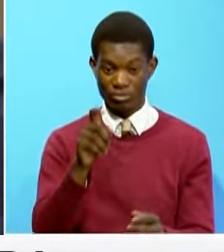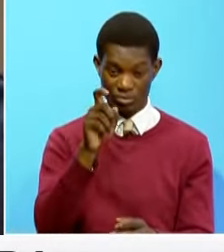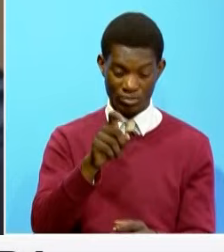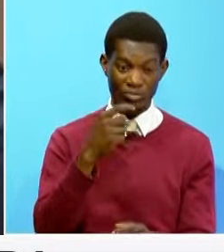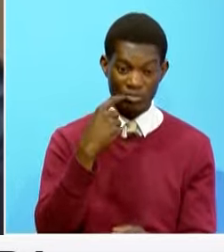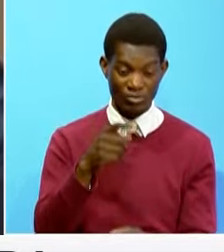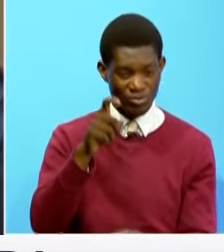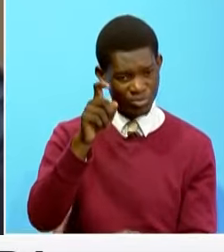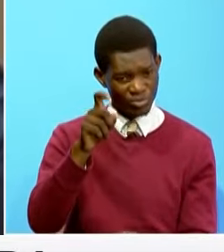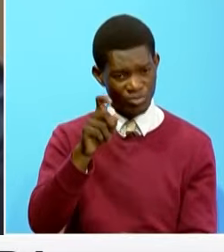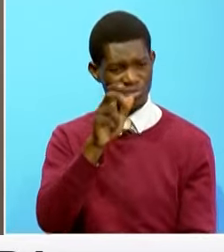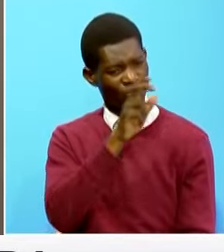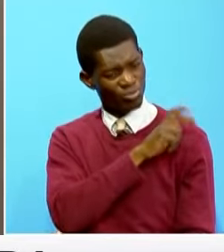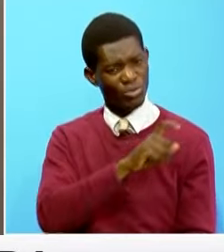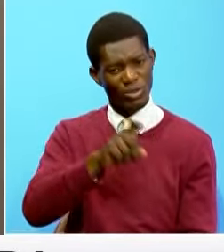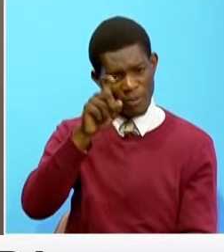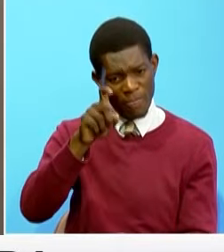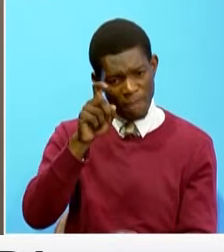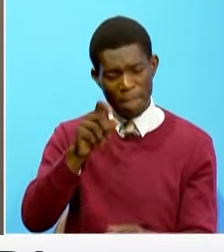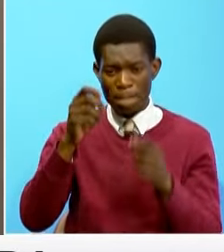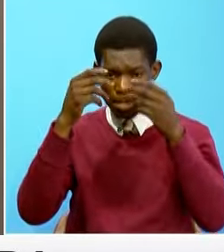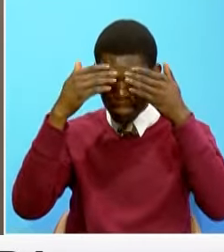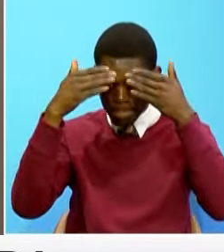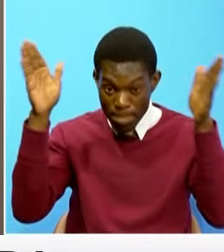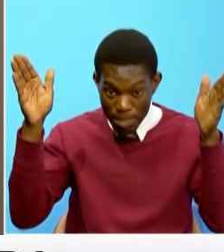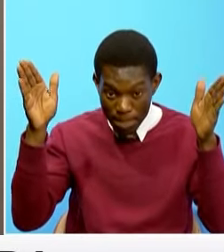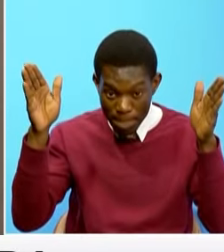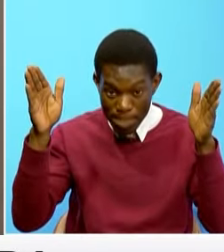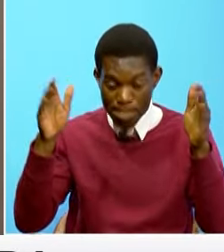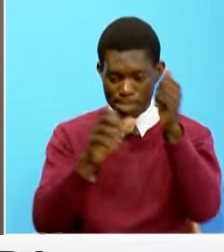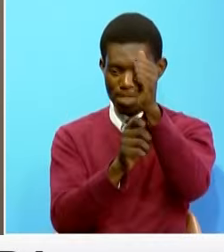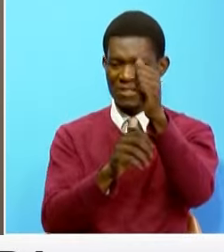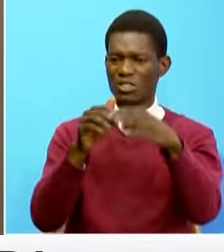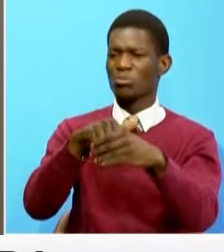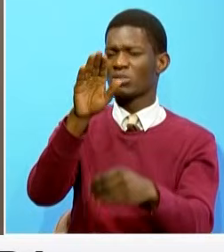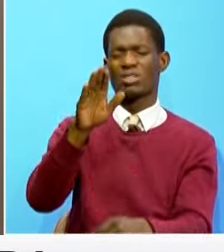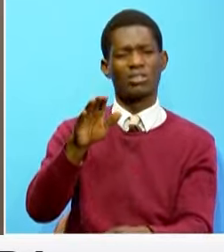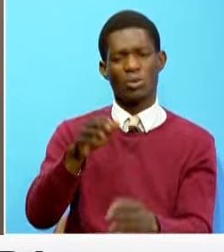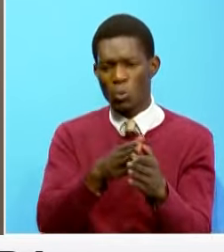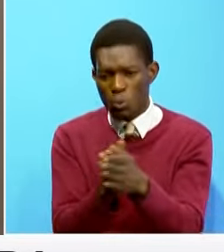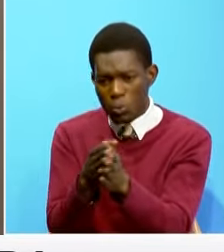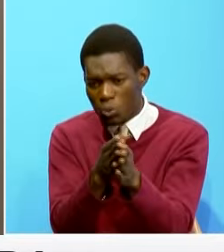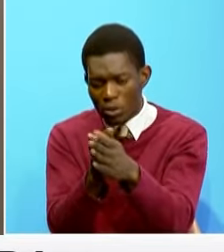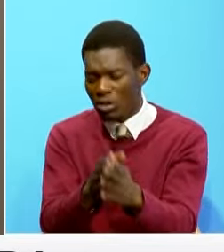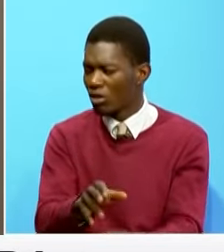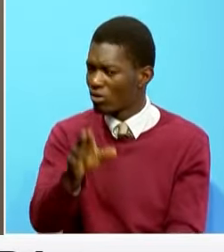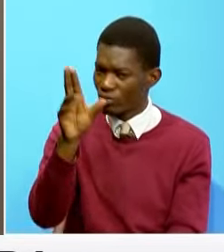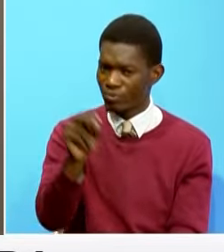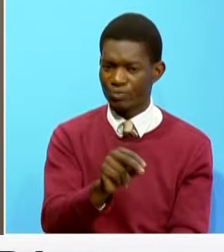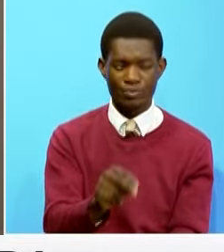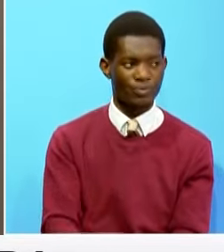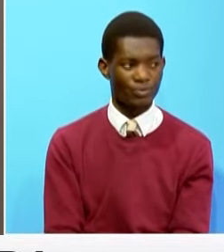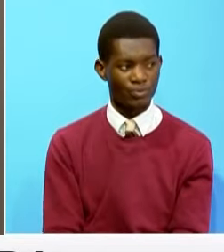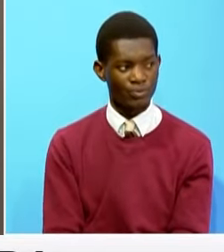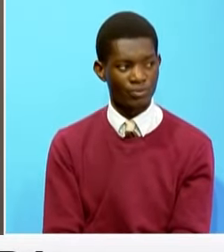kept smuggling of the commodity. As Northern Province, that bed is still standing up until the ministry